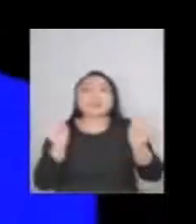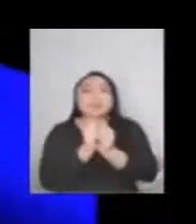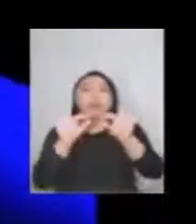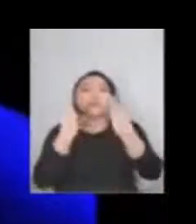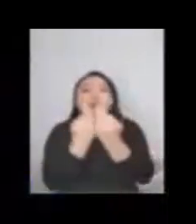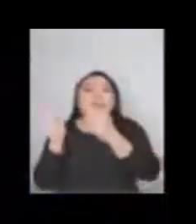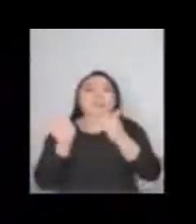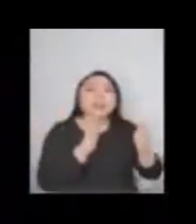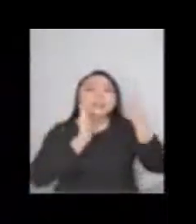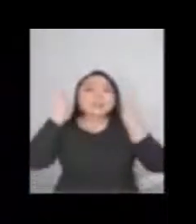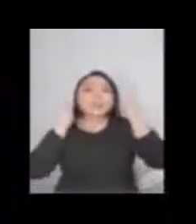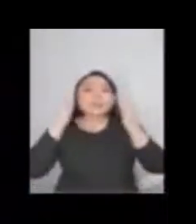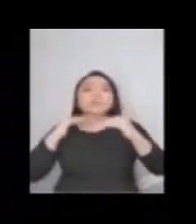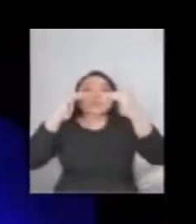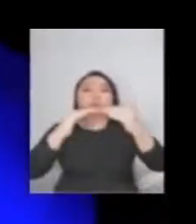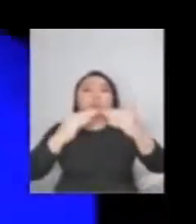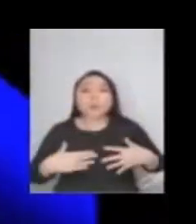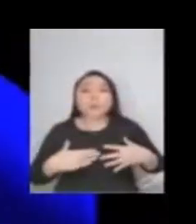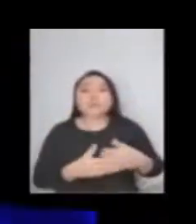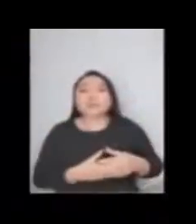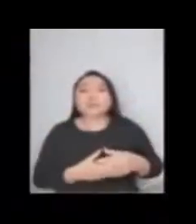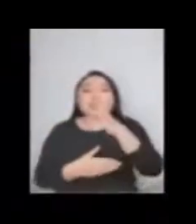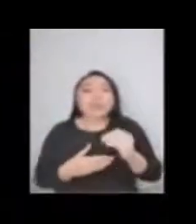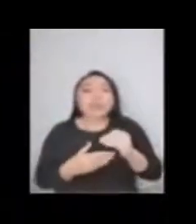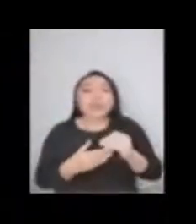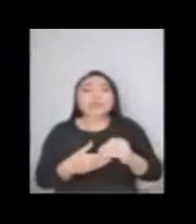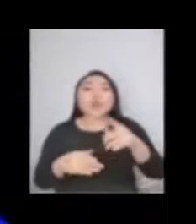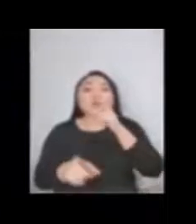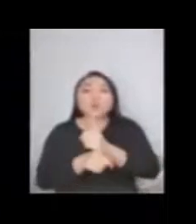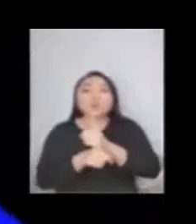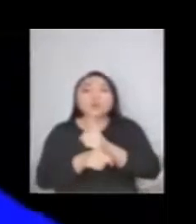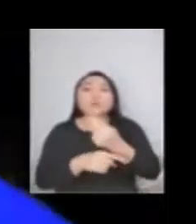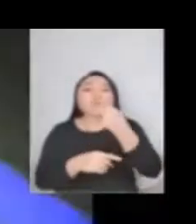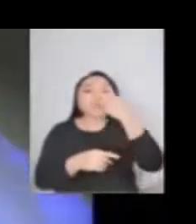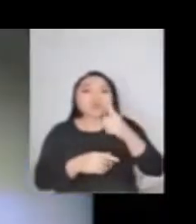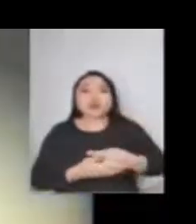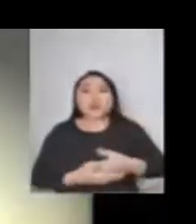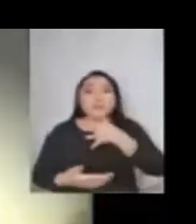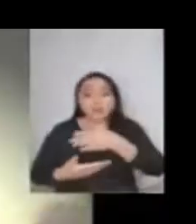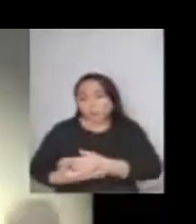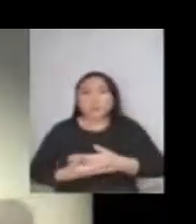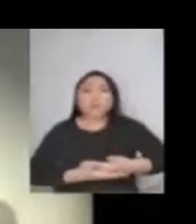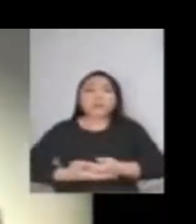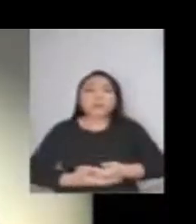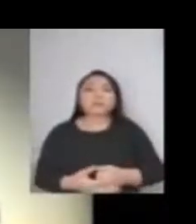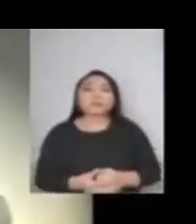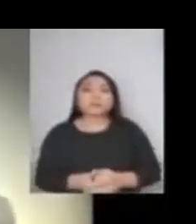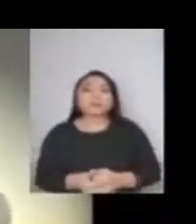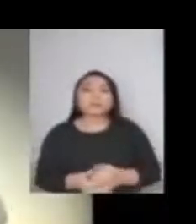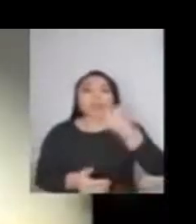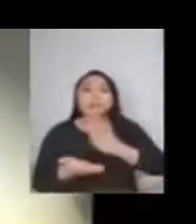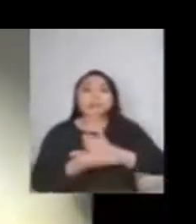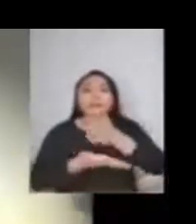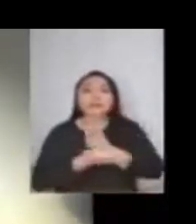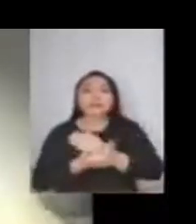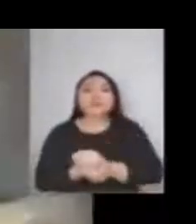the National Commission on the Role of Filipino Women to Philippine Commission on Women, which is mandated as the primary